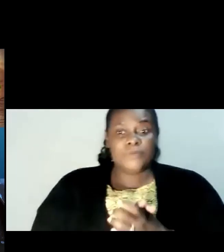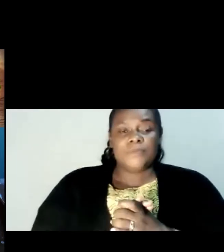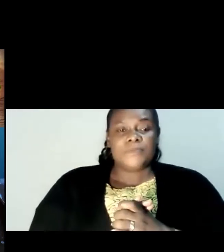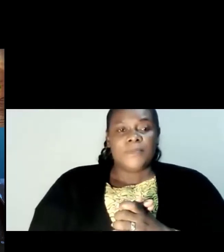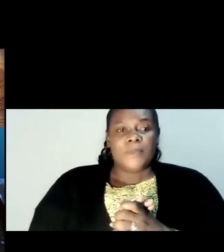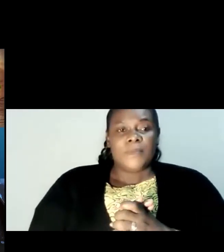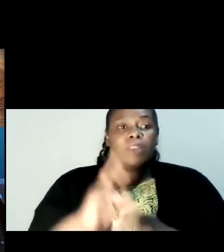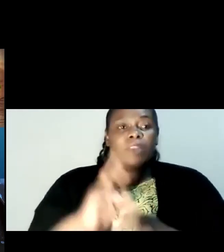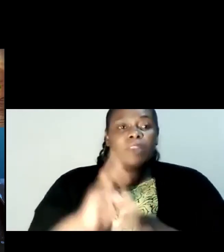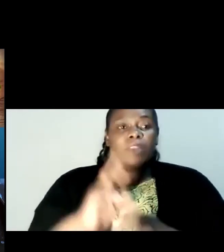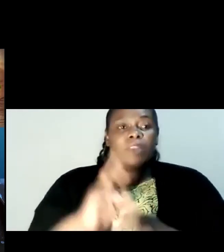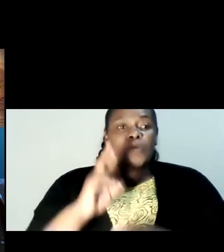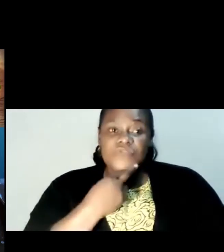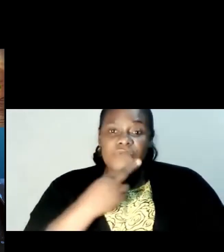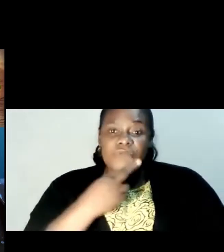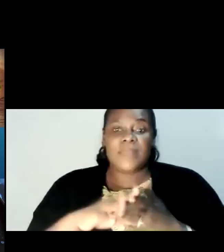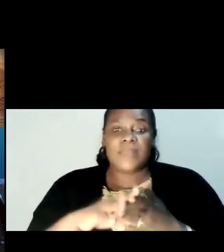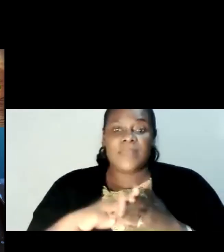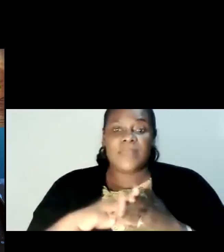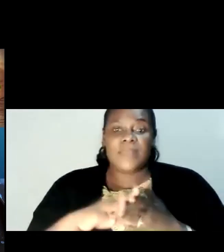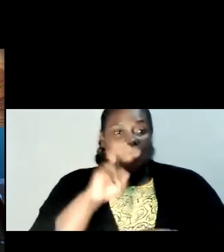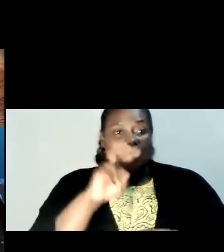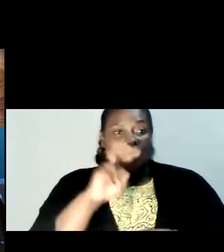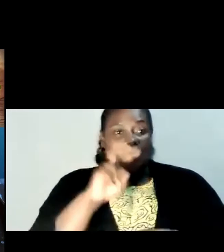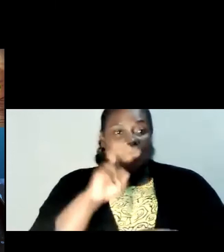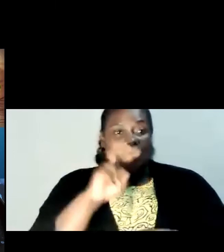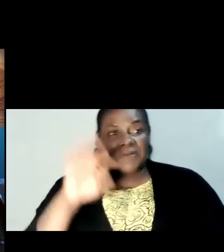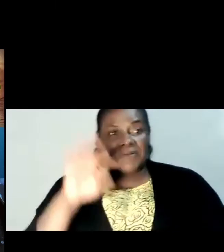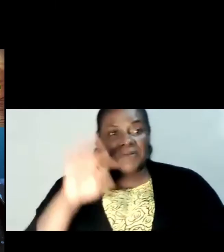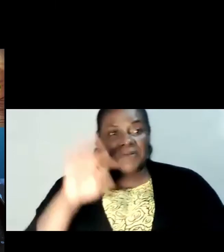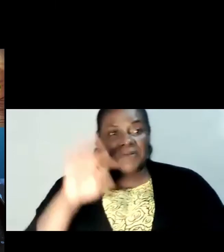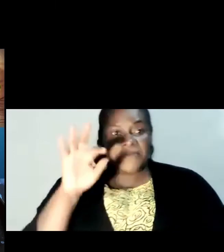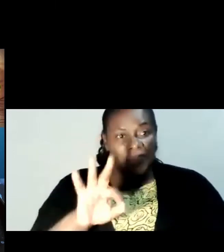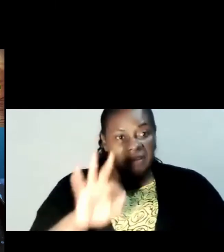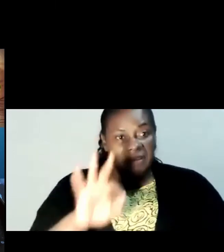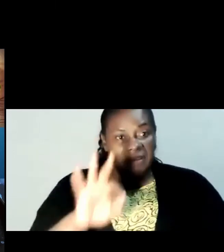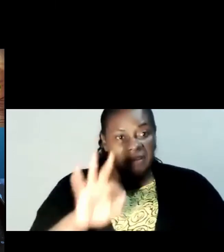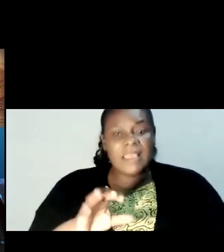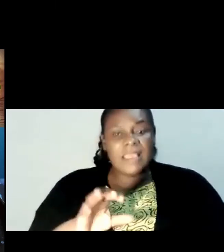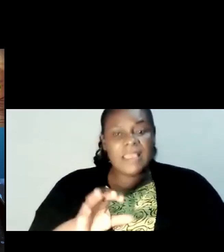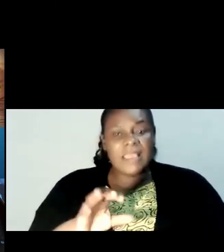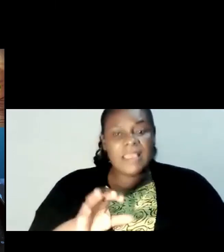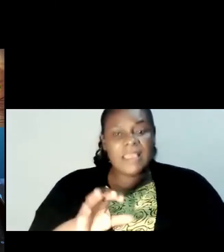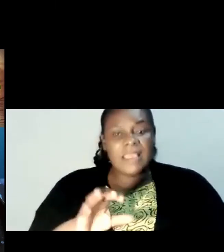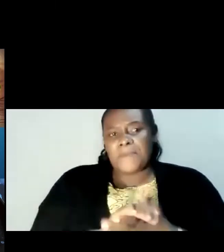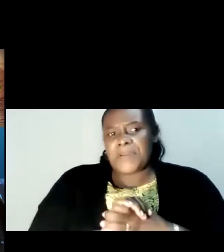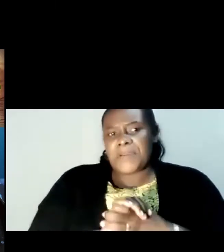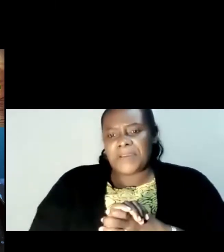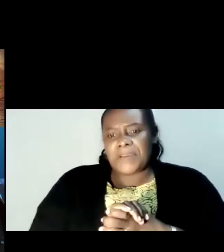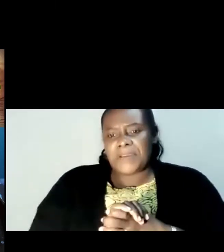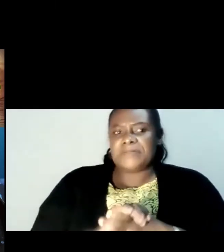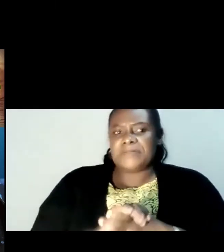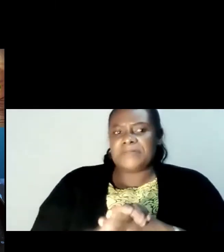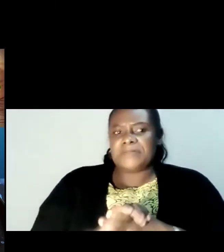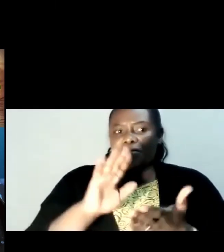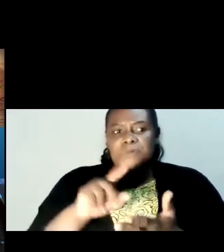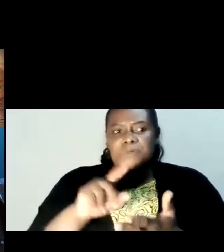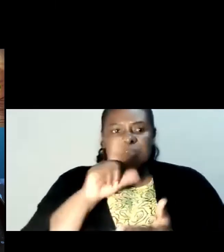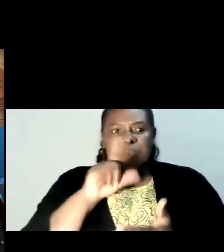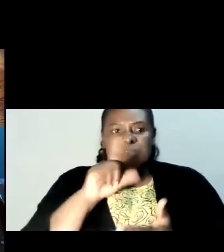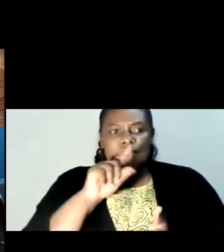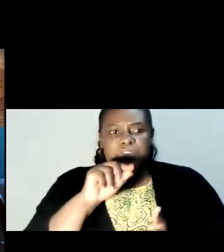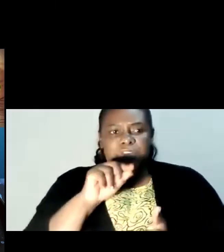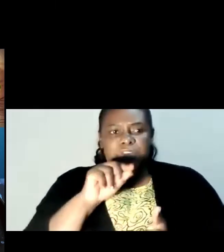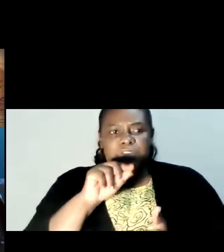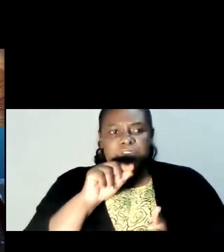So you can see here pizza, chips, burgers, and chicken frying. And a lot of these foods